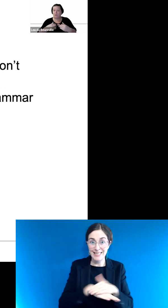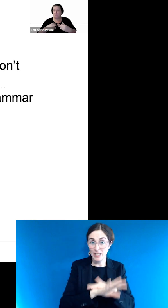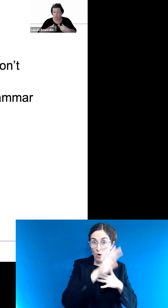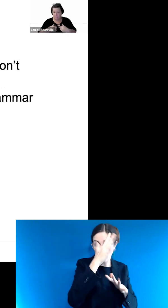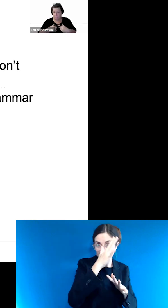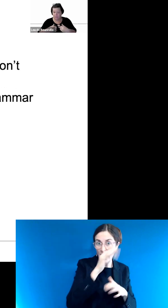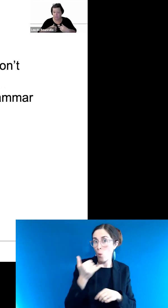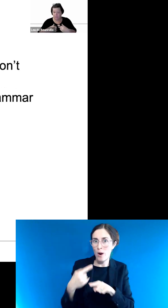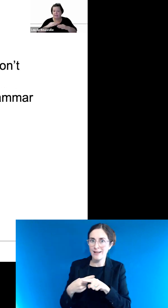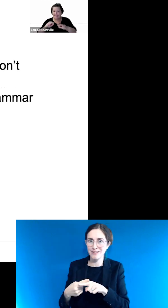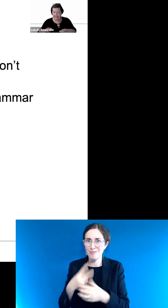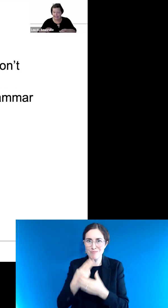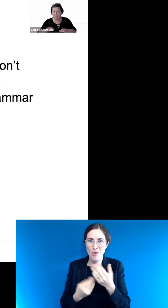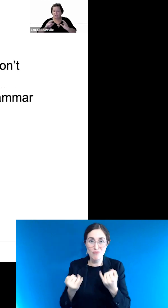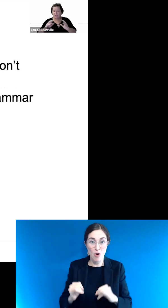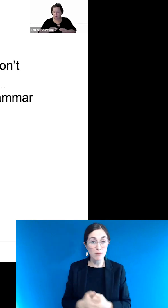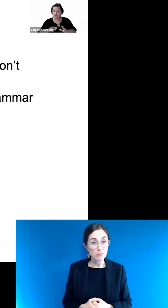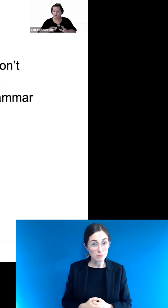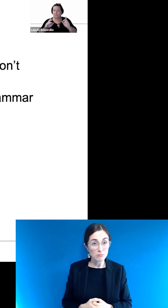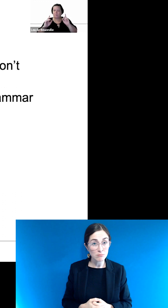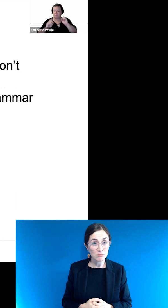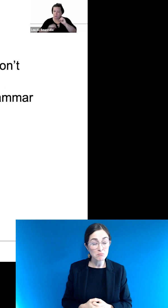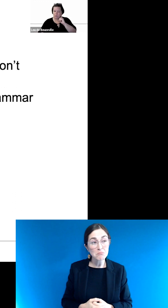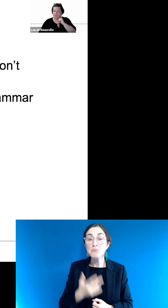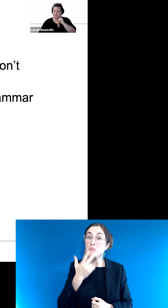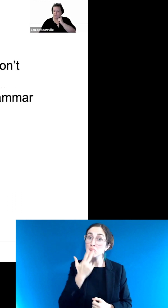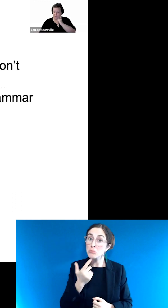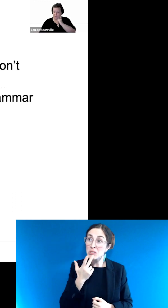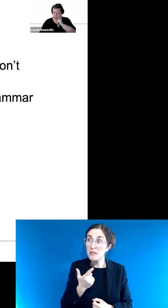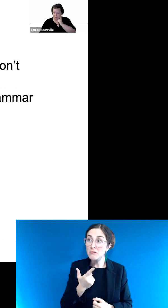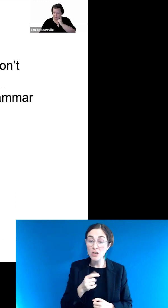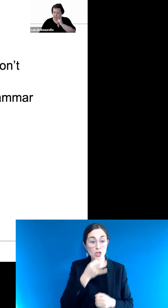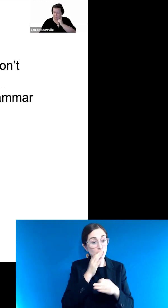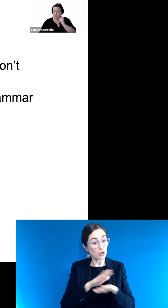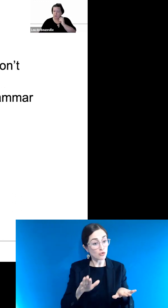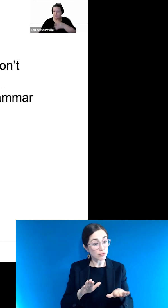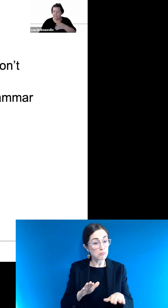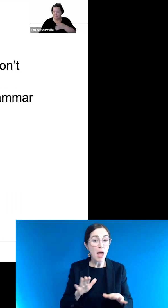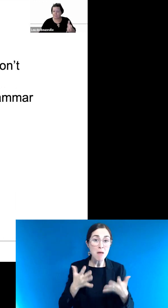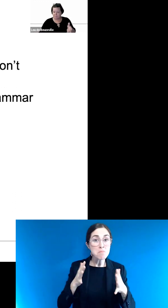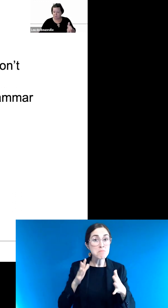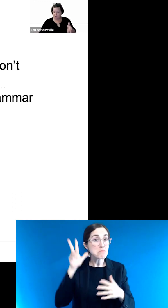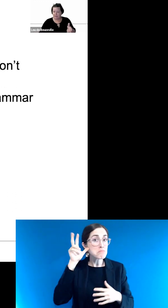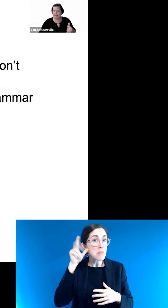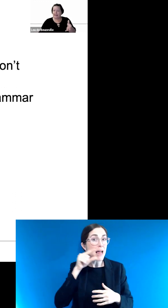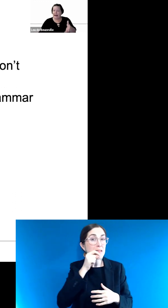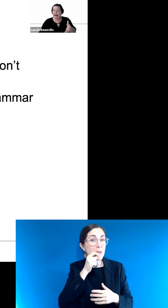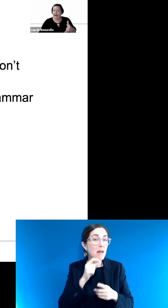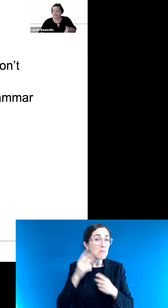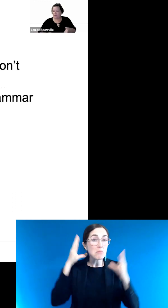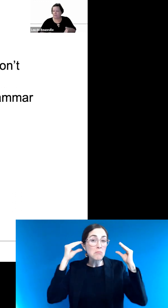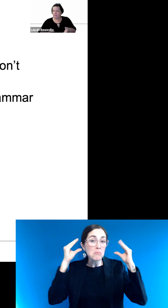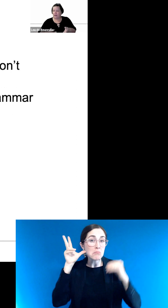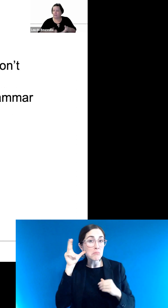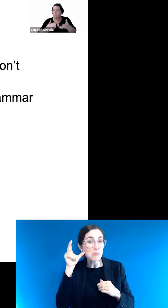Now, I'm not against children who've got pretty good functional hearing, who need some support,